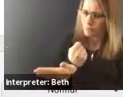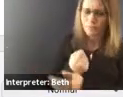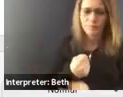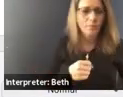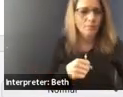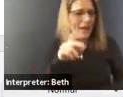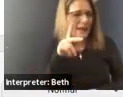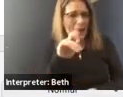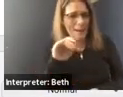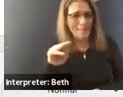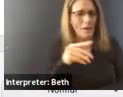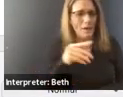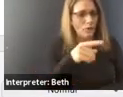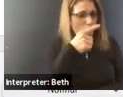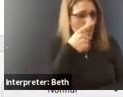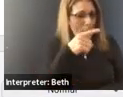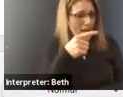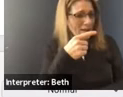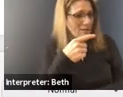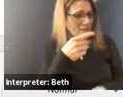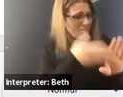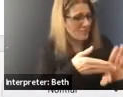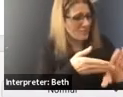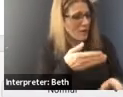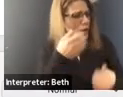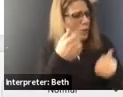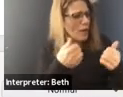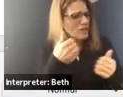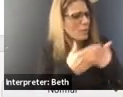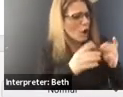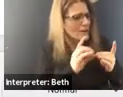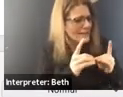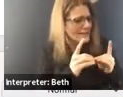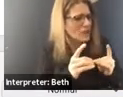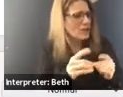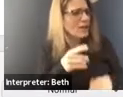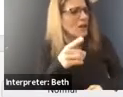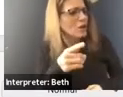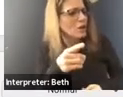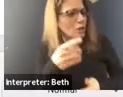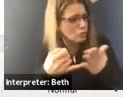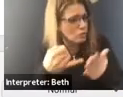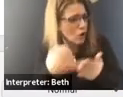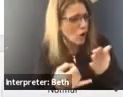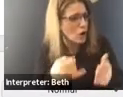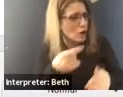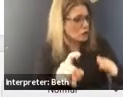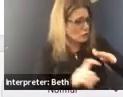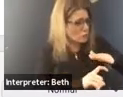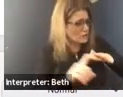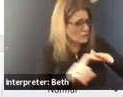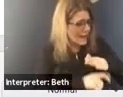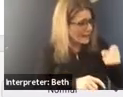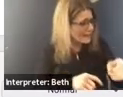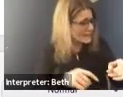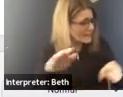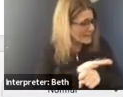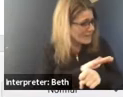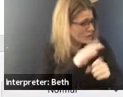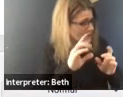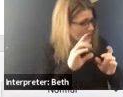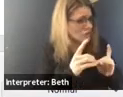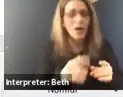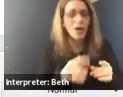is done digitally and what part is done by hand? Did you scan anything? Is this all digital? This is all digital. You saw